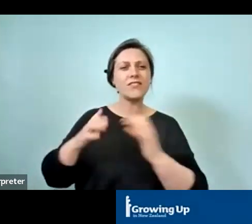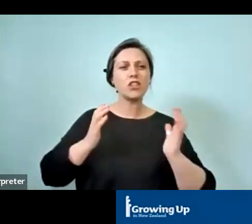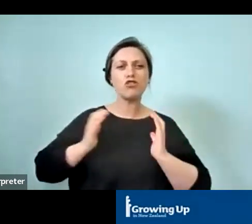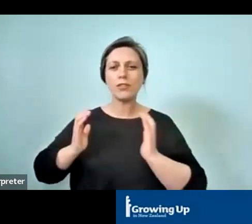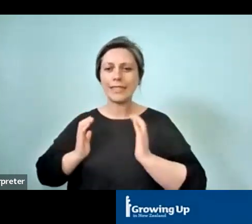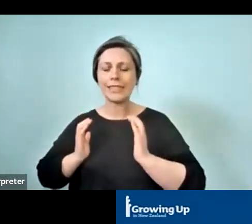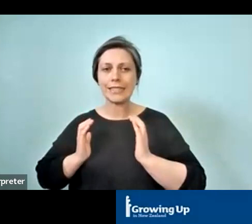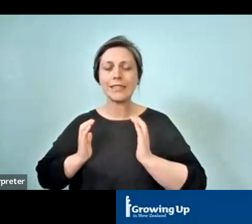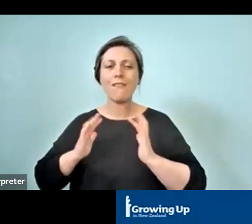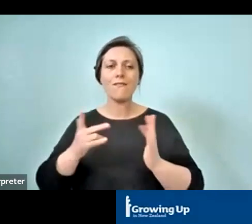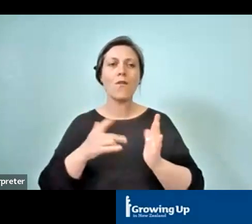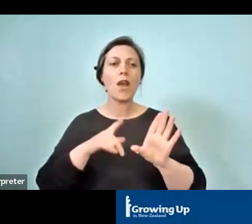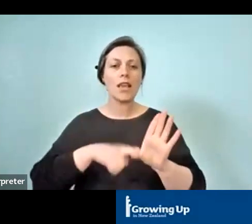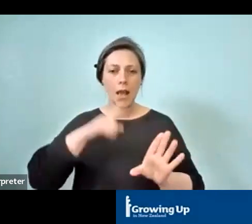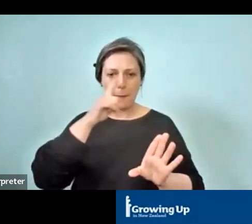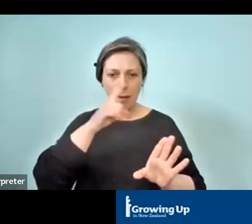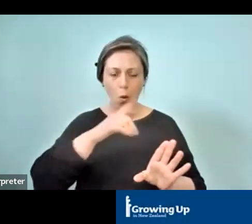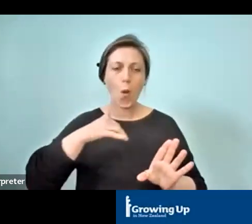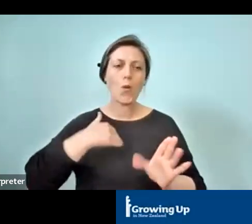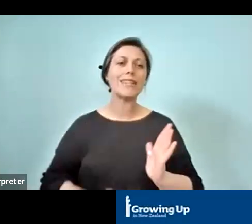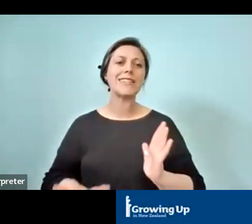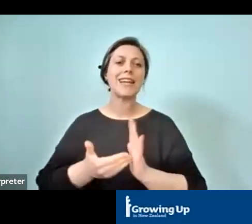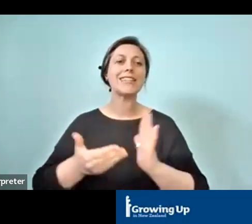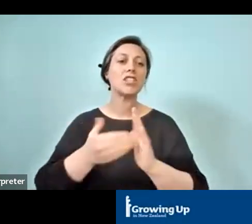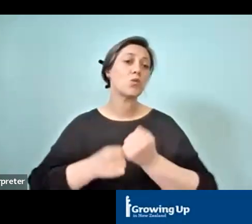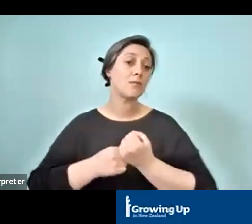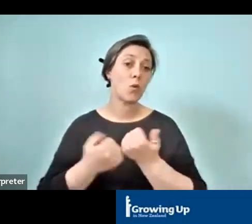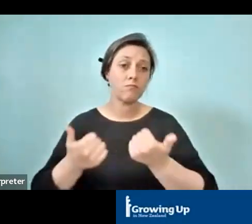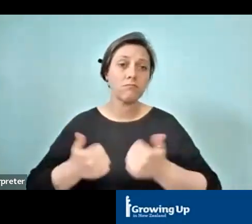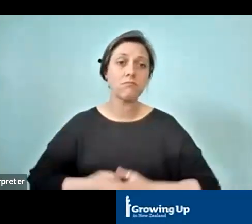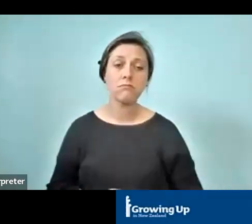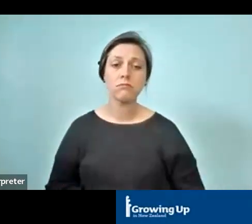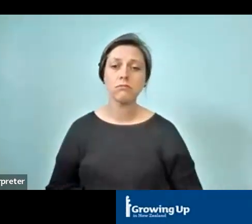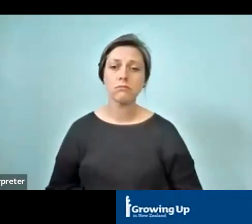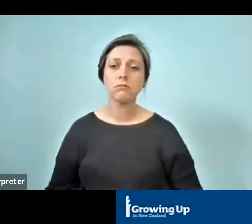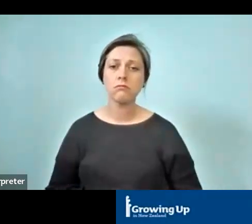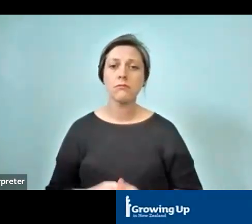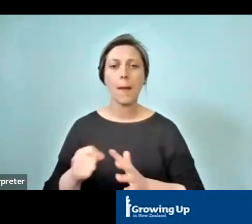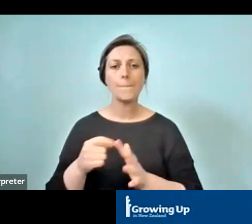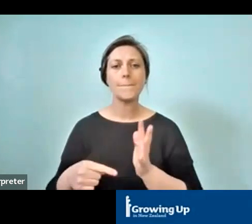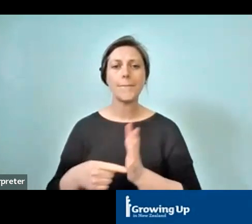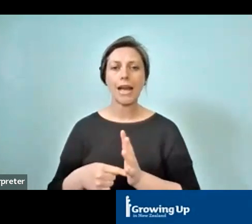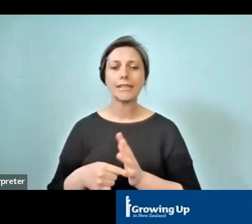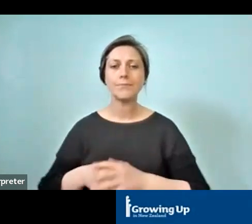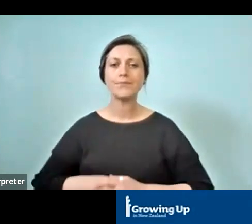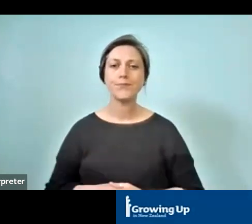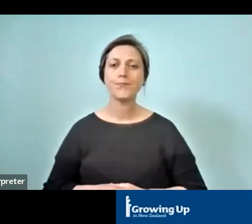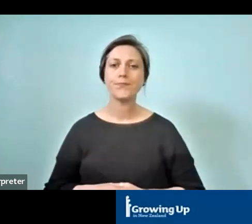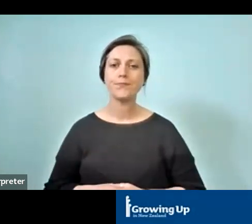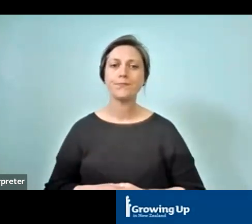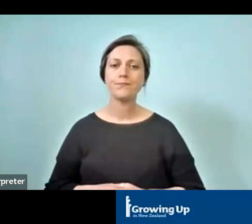people who need extra support. Pat, I did want to